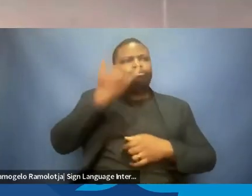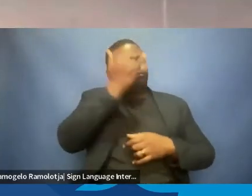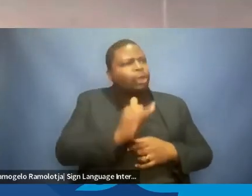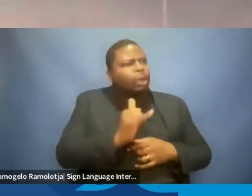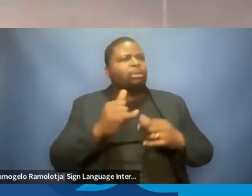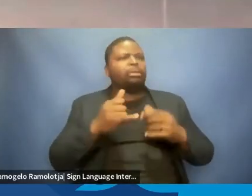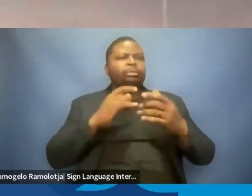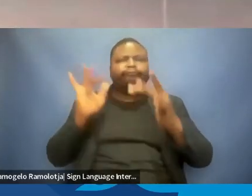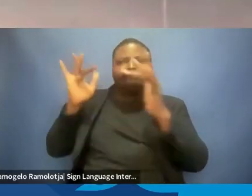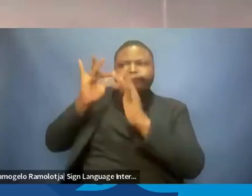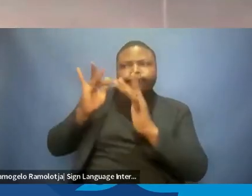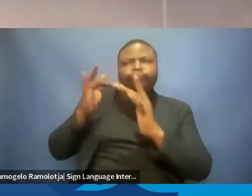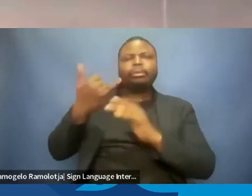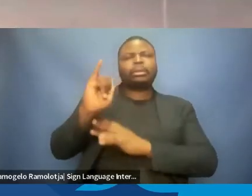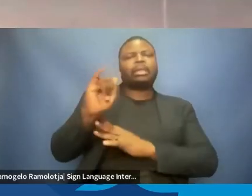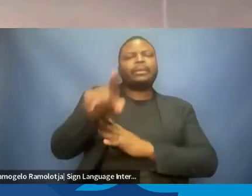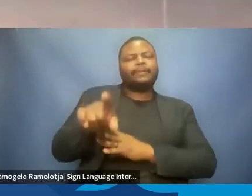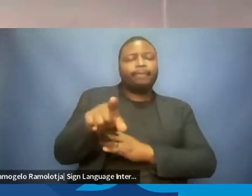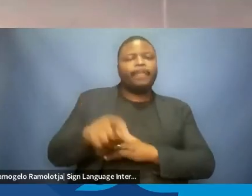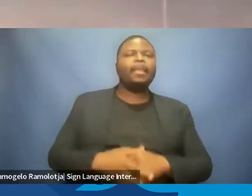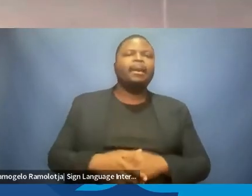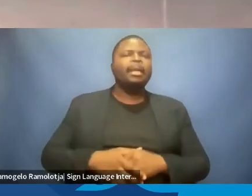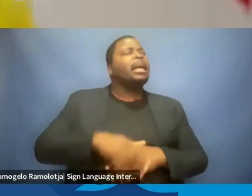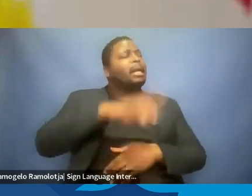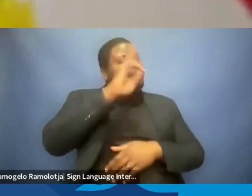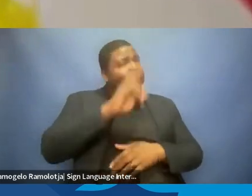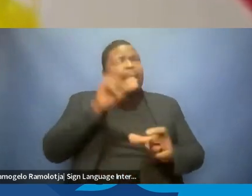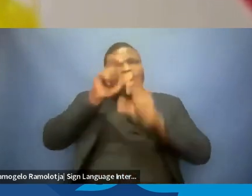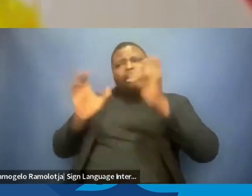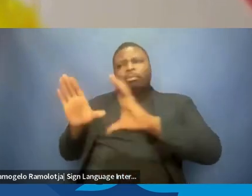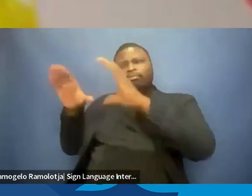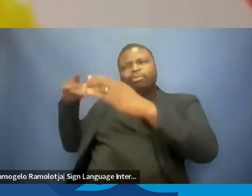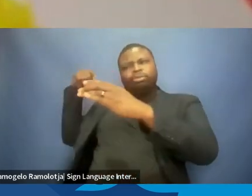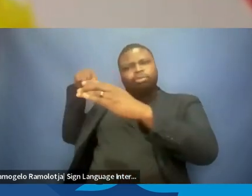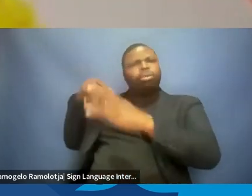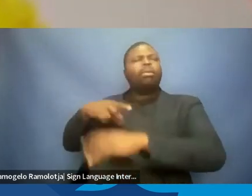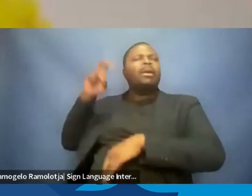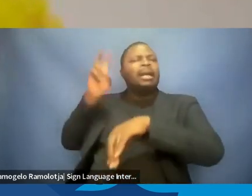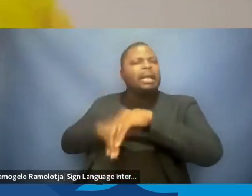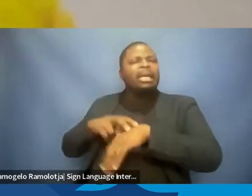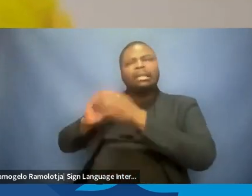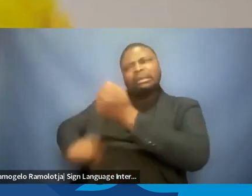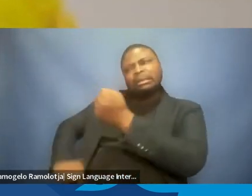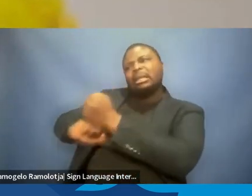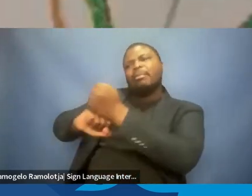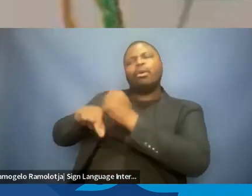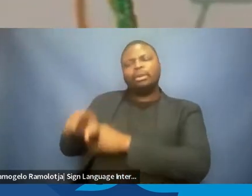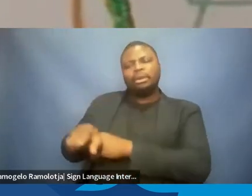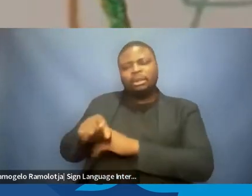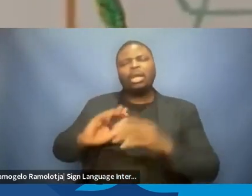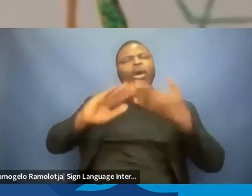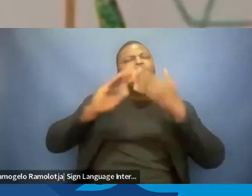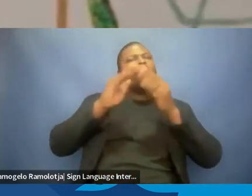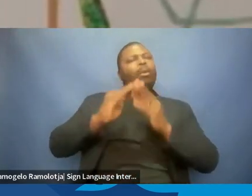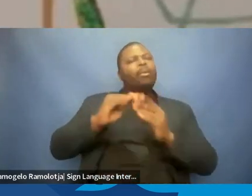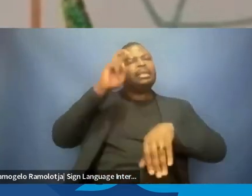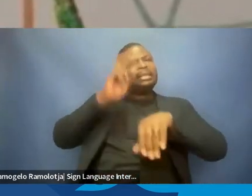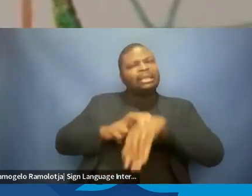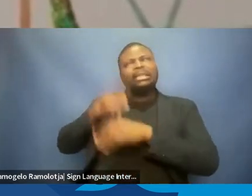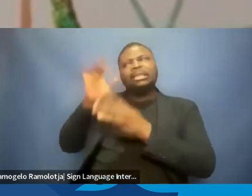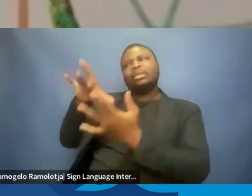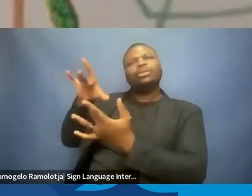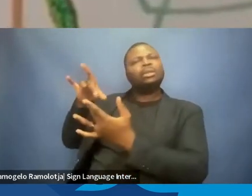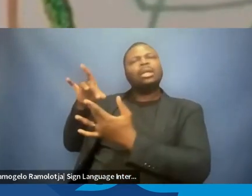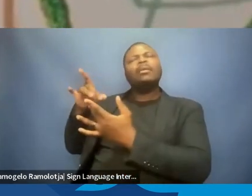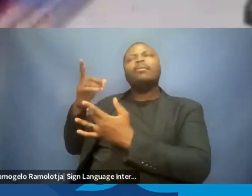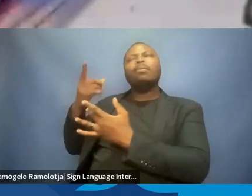to support them, communities need to understand their journey, communities need to understand their choices, and communities need to